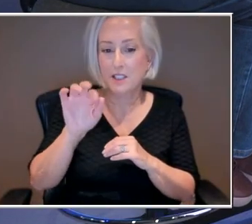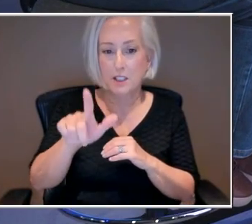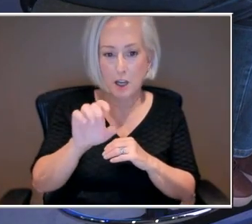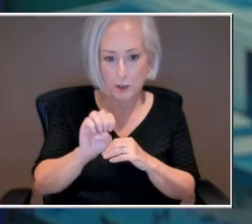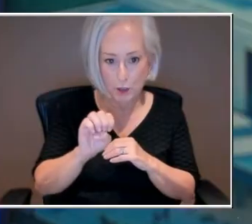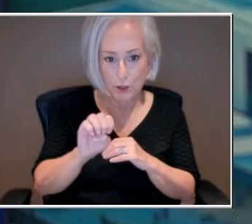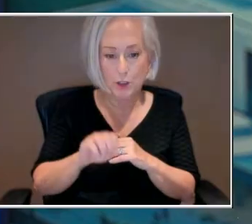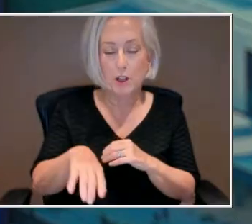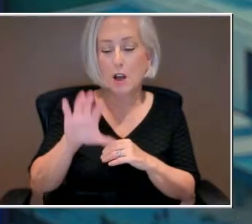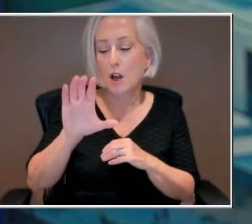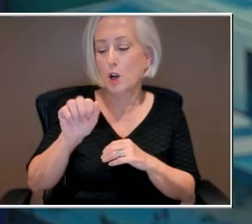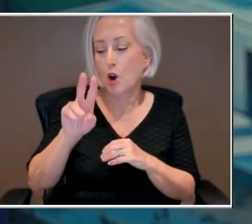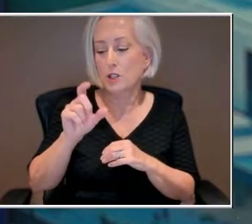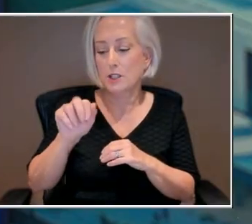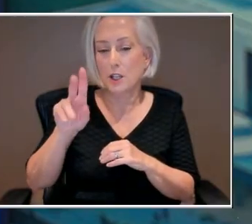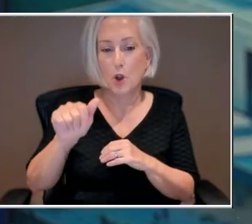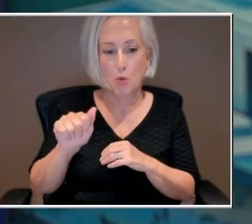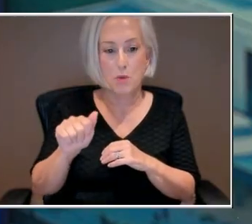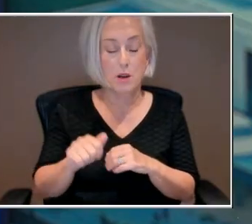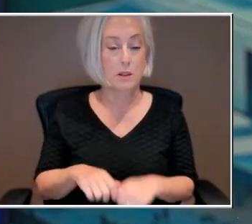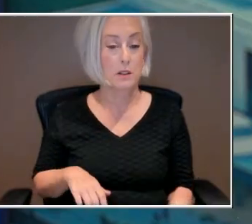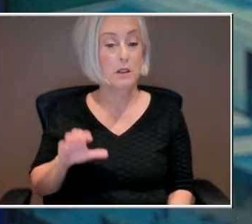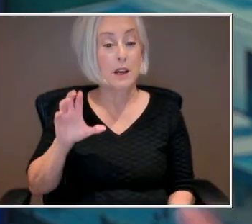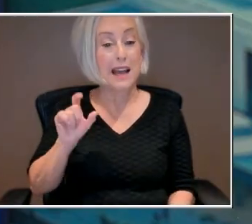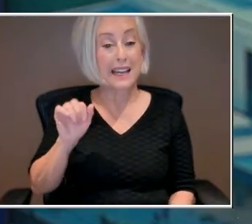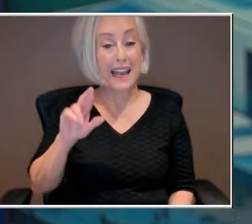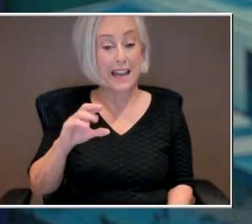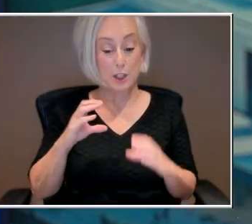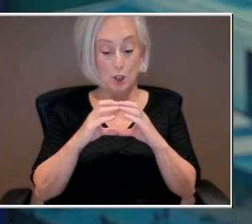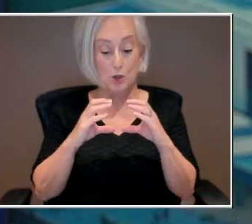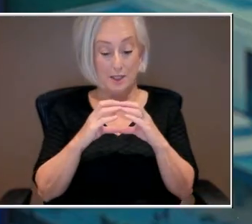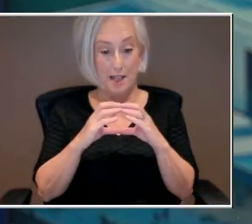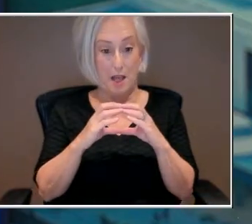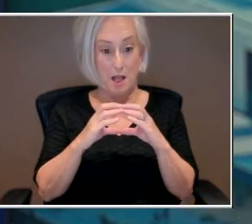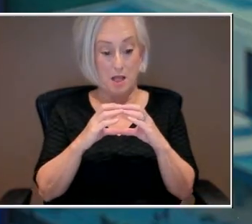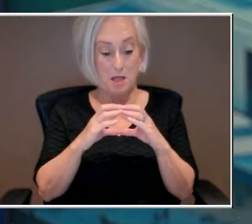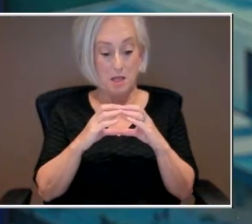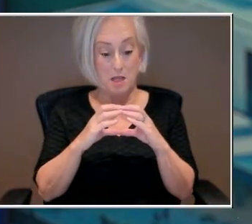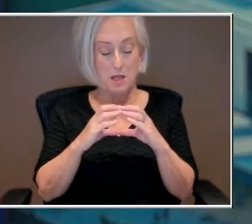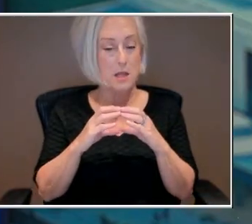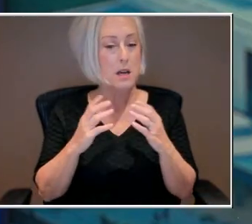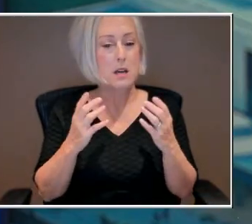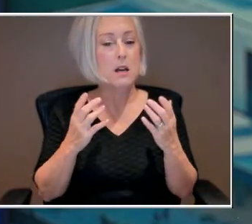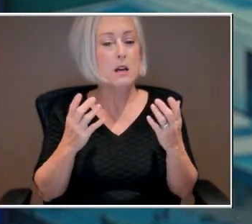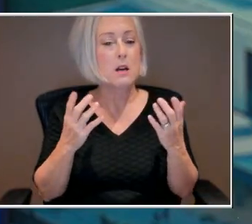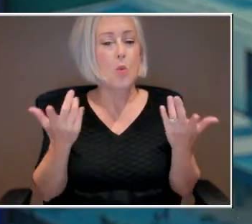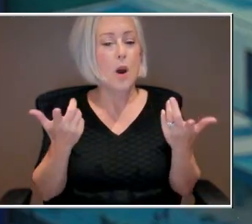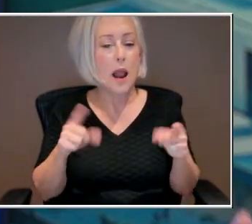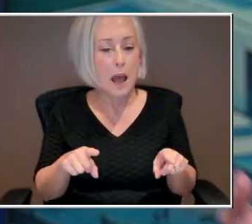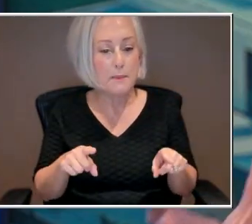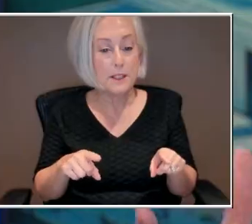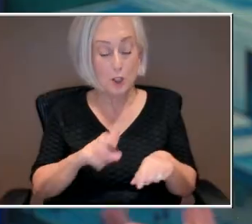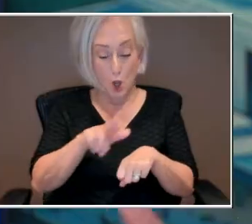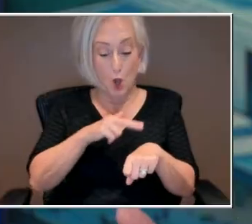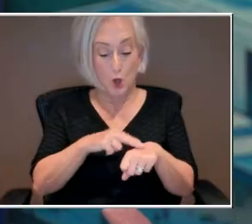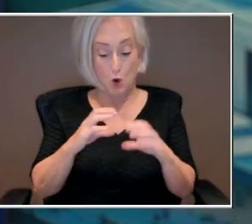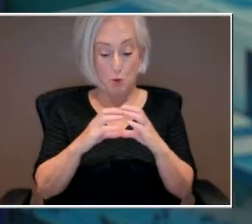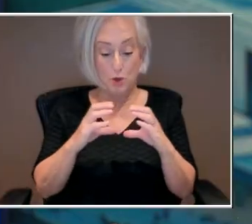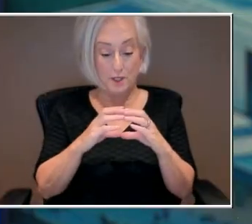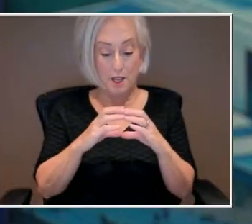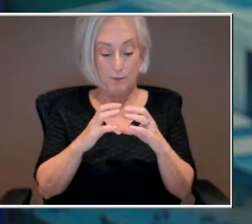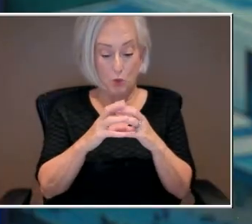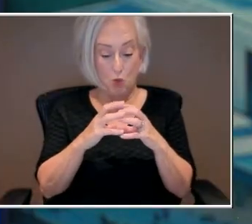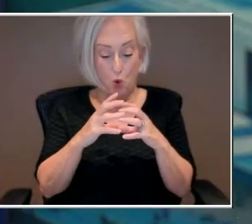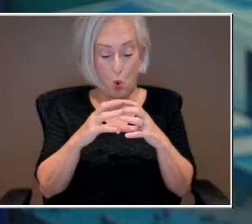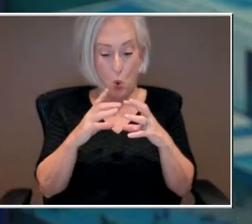is just when our normal cell learns how to grow uncontrolled, and so it can grow and grow and grow, and that's what